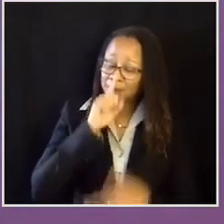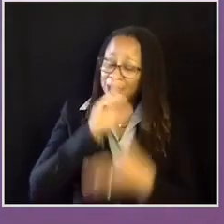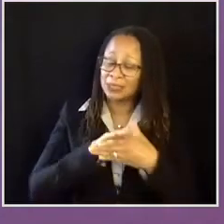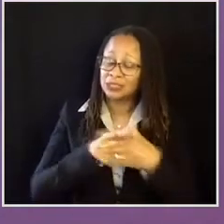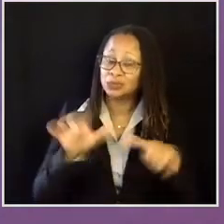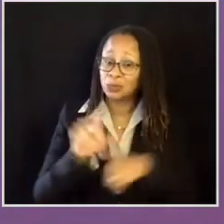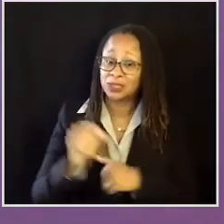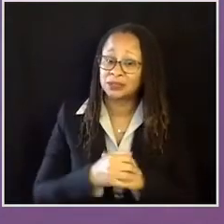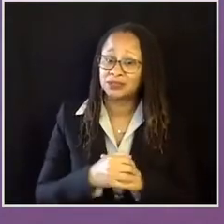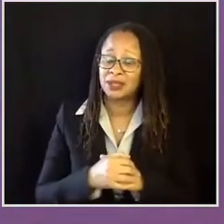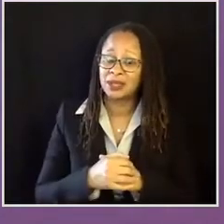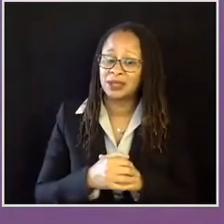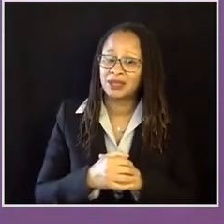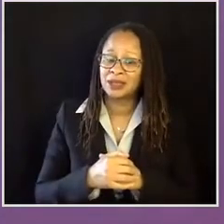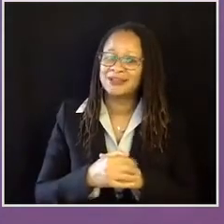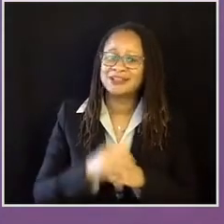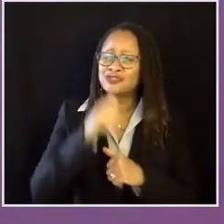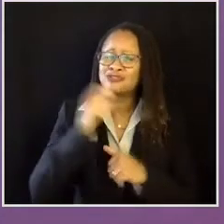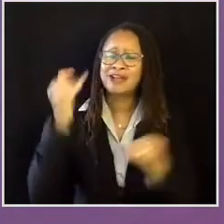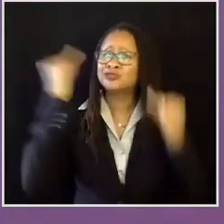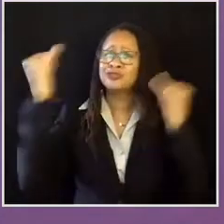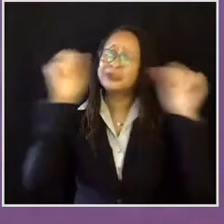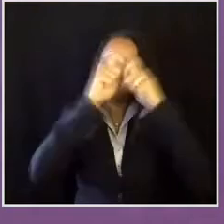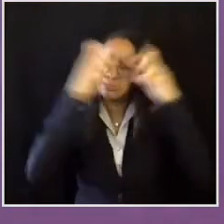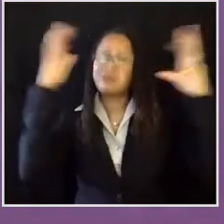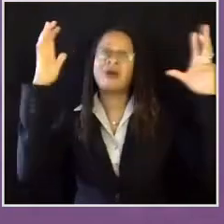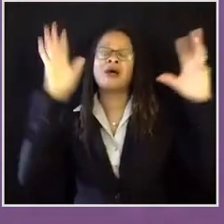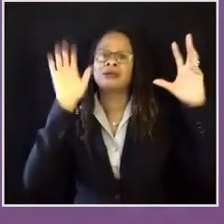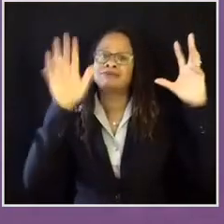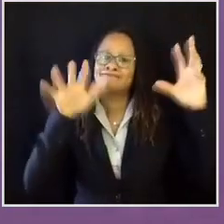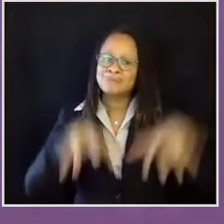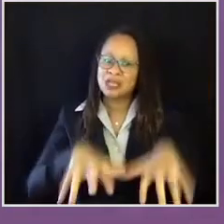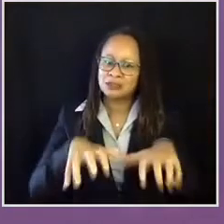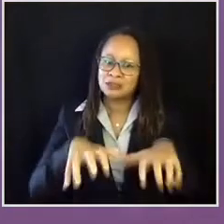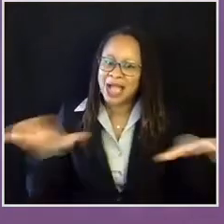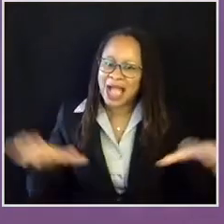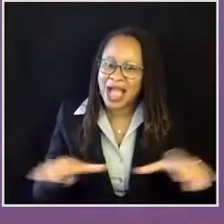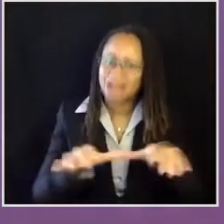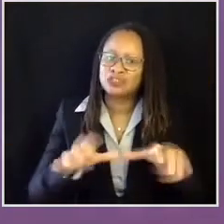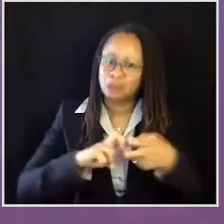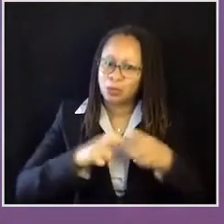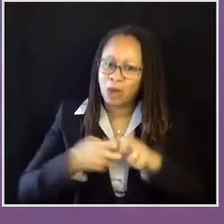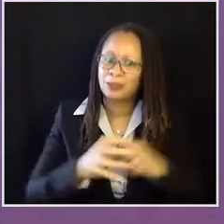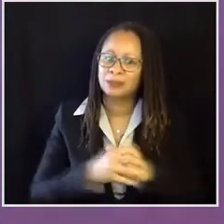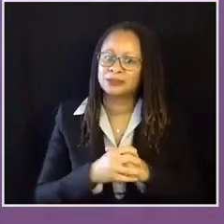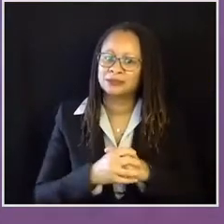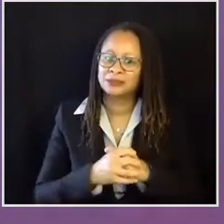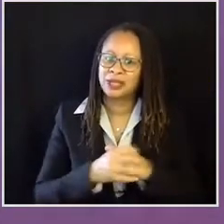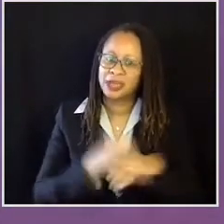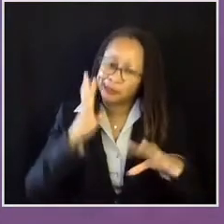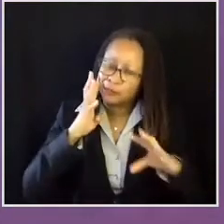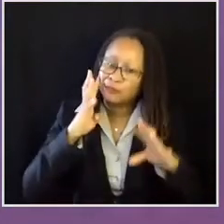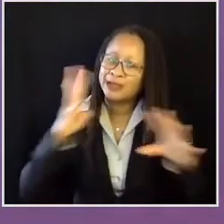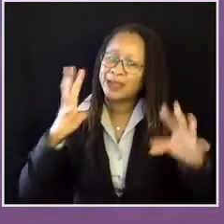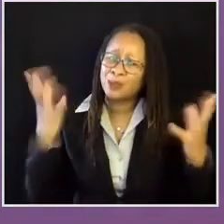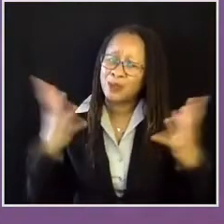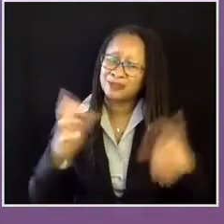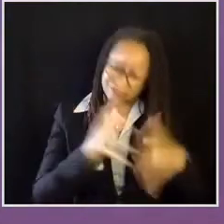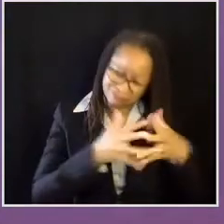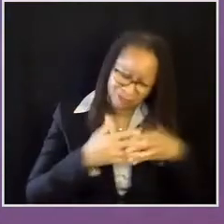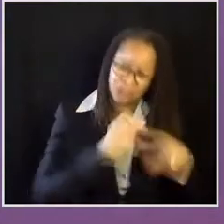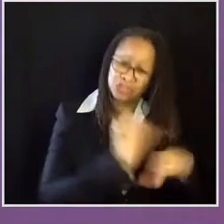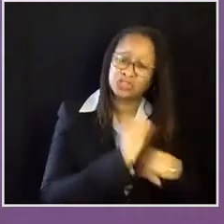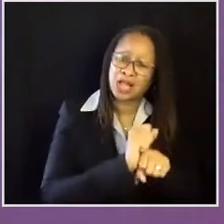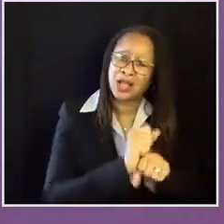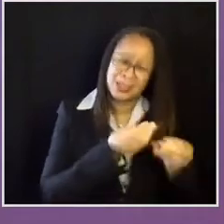aren't pie-in-the-sky dreams. These are concrete, actionable problems that create American jobs, mitigate